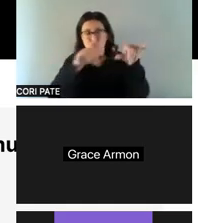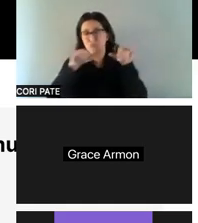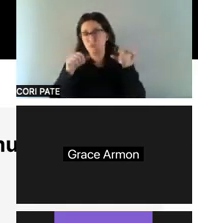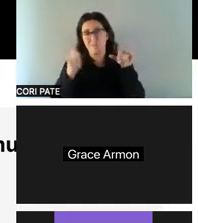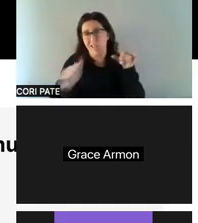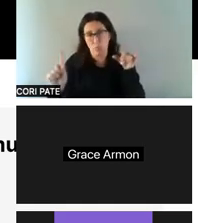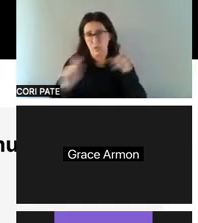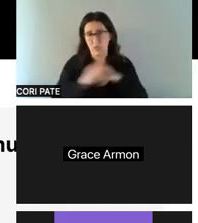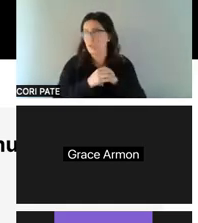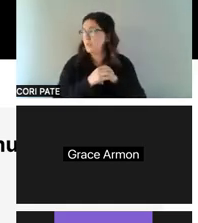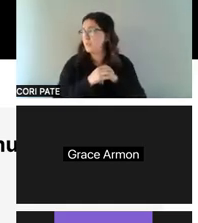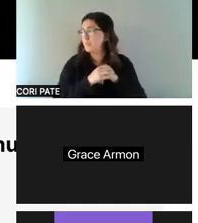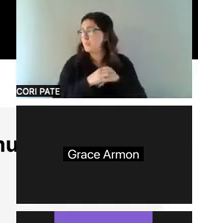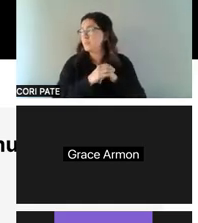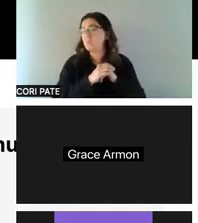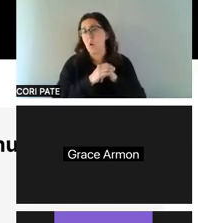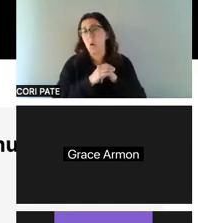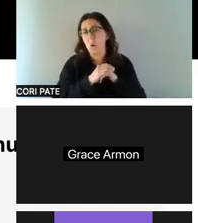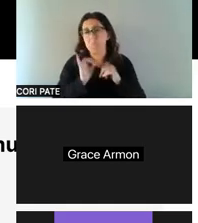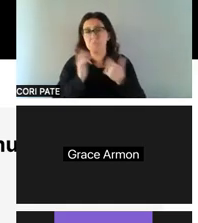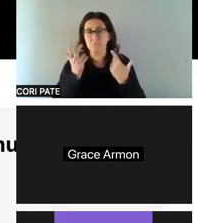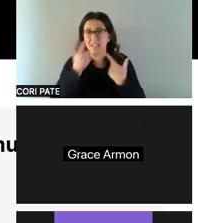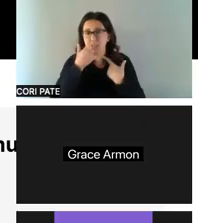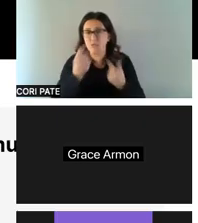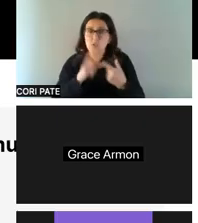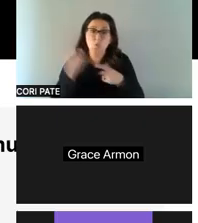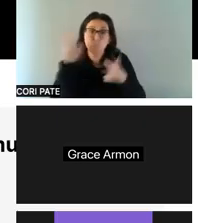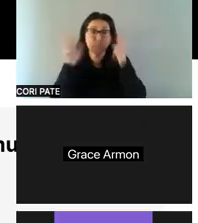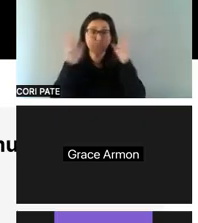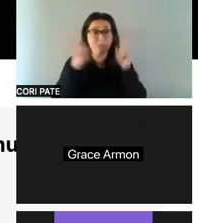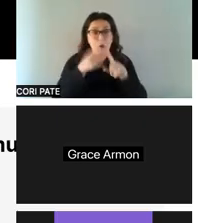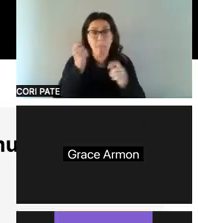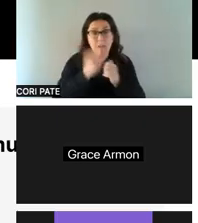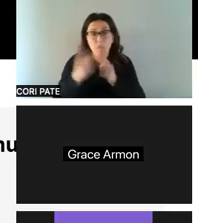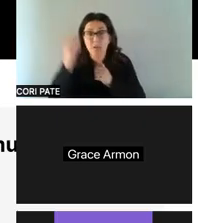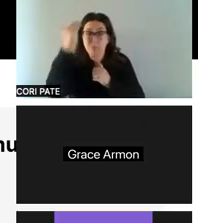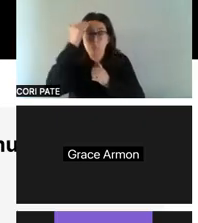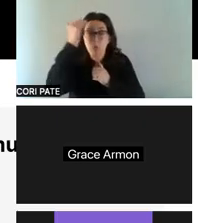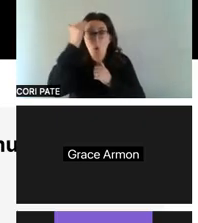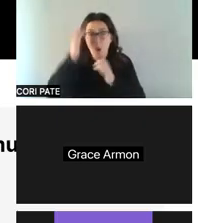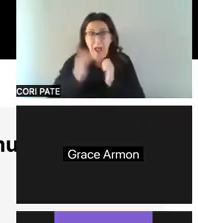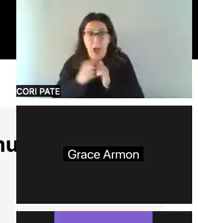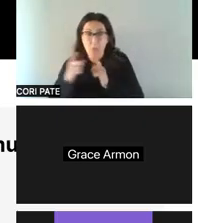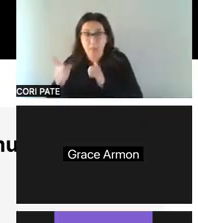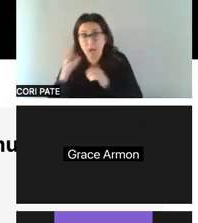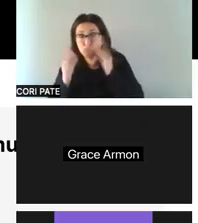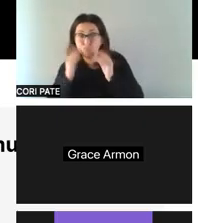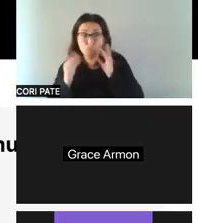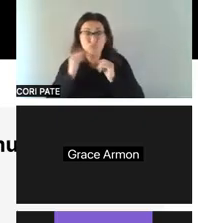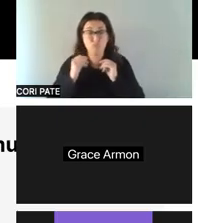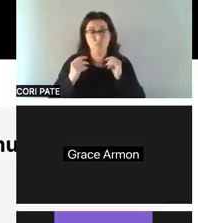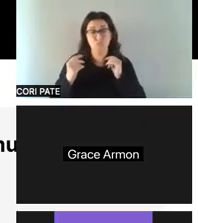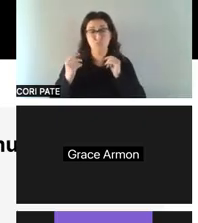anywhere. So it's interesting to hear from everyone to know, how they navigate these different things or what